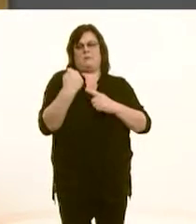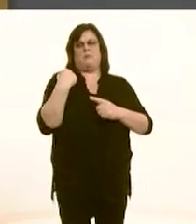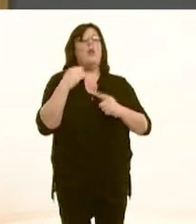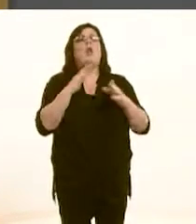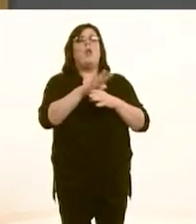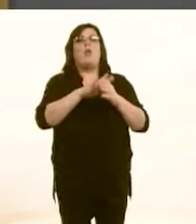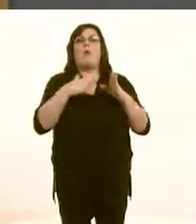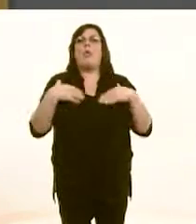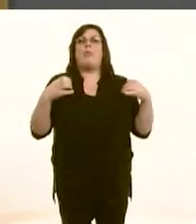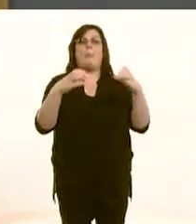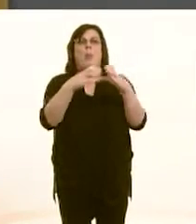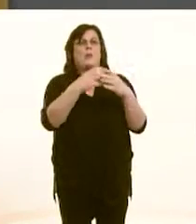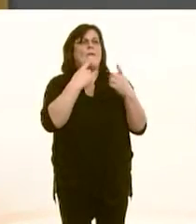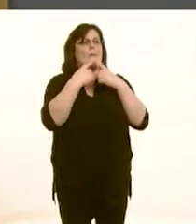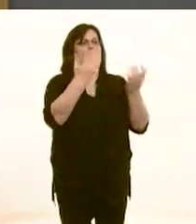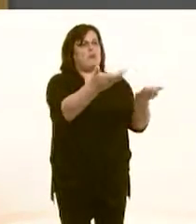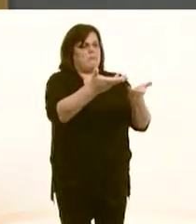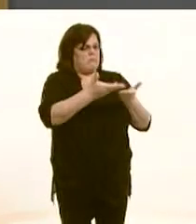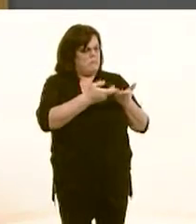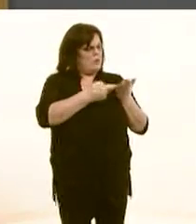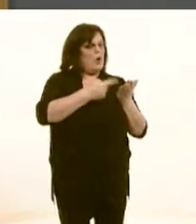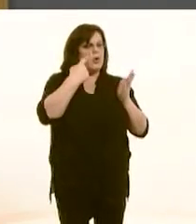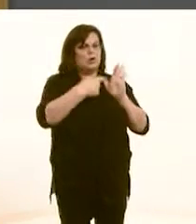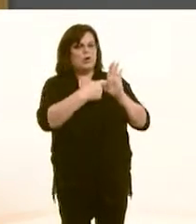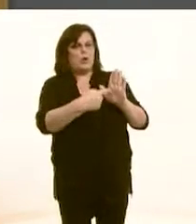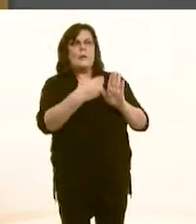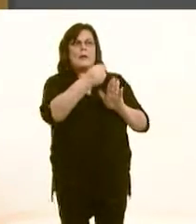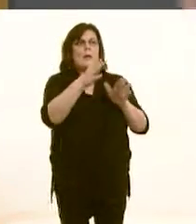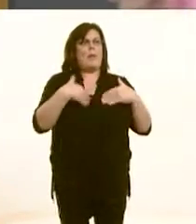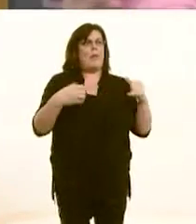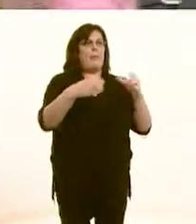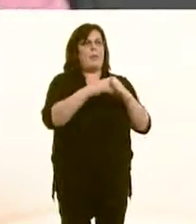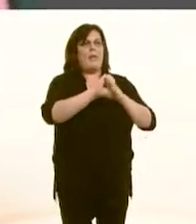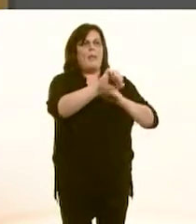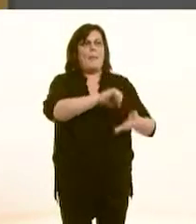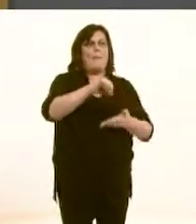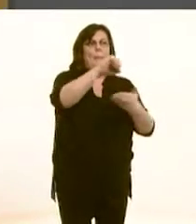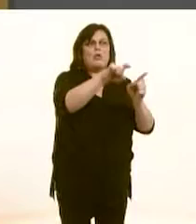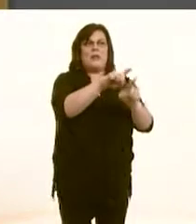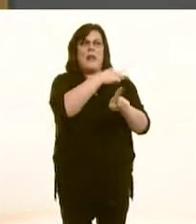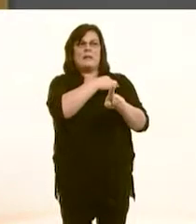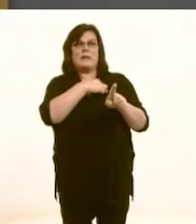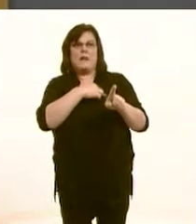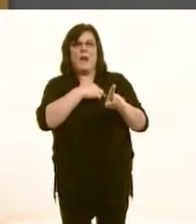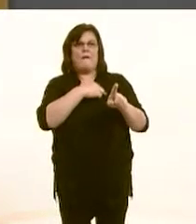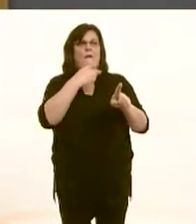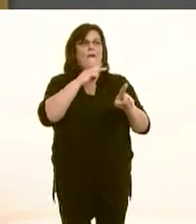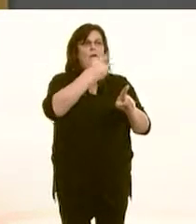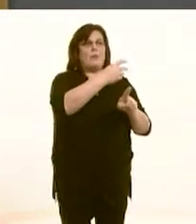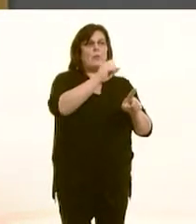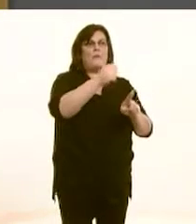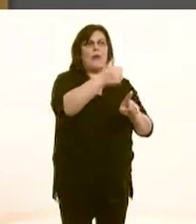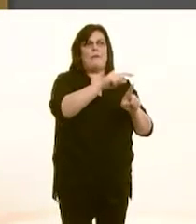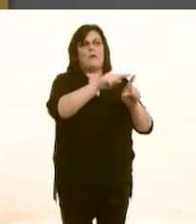which shows that some health boards have cut both budgets and staff numbers between